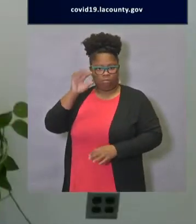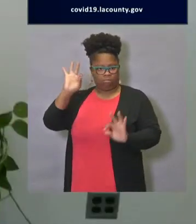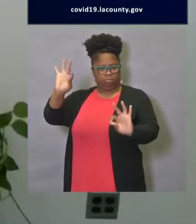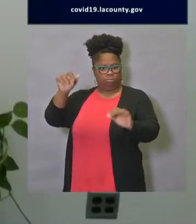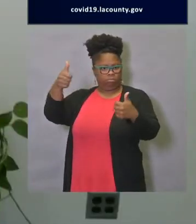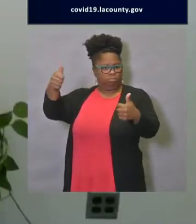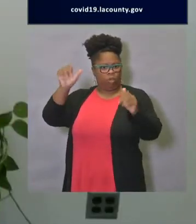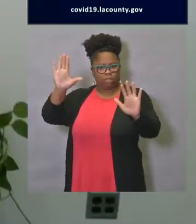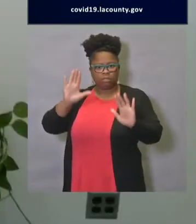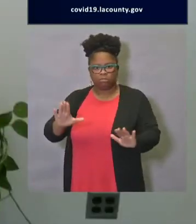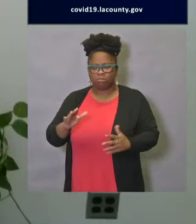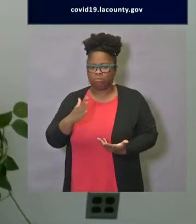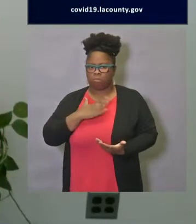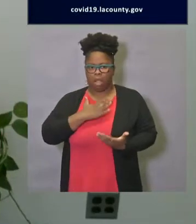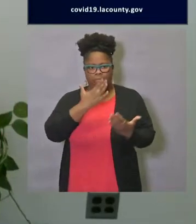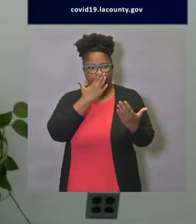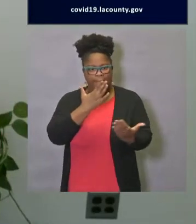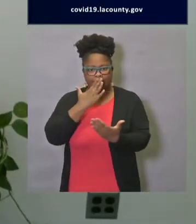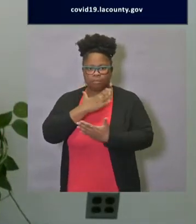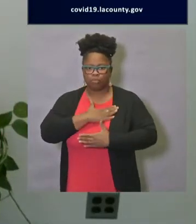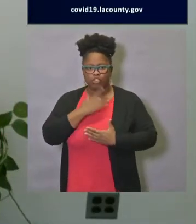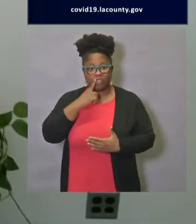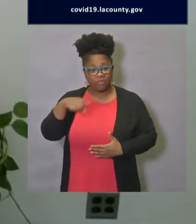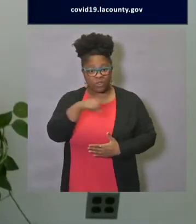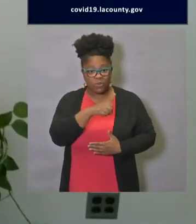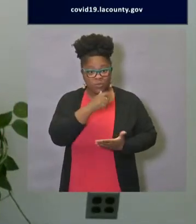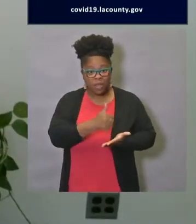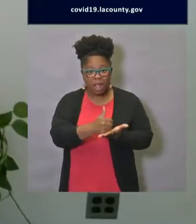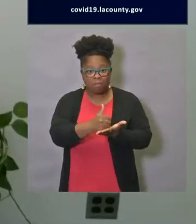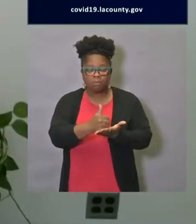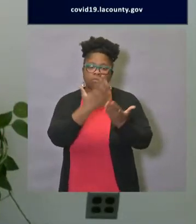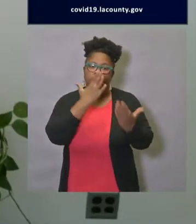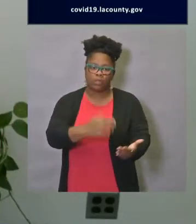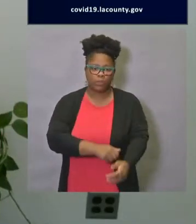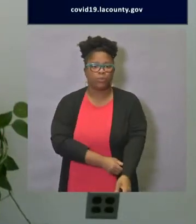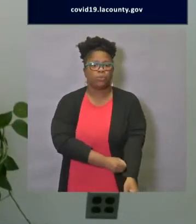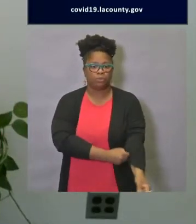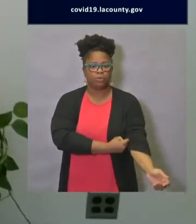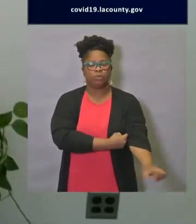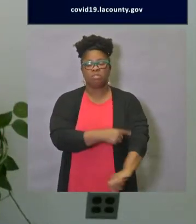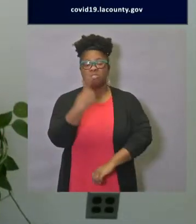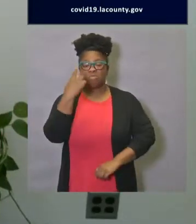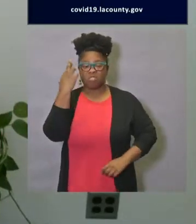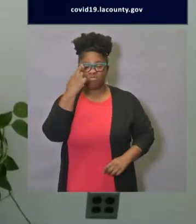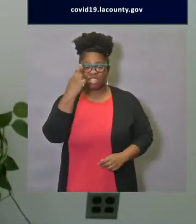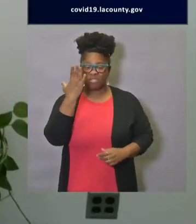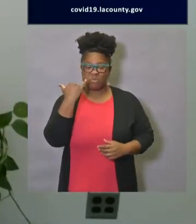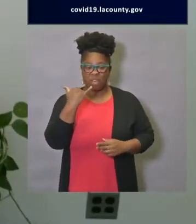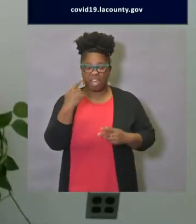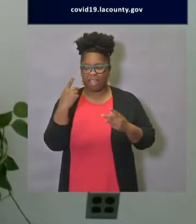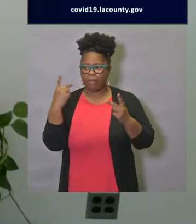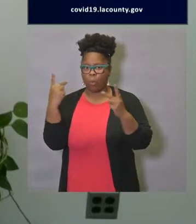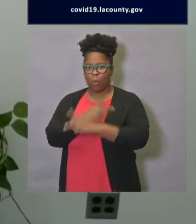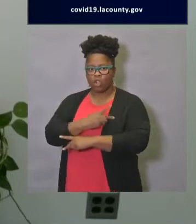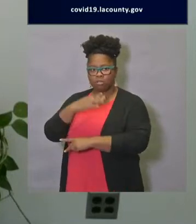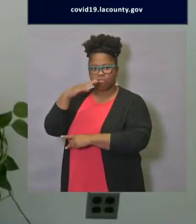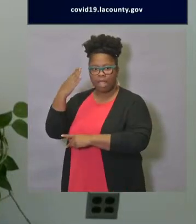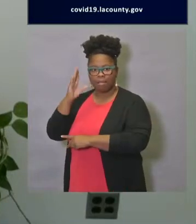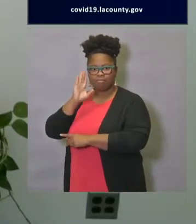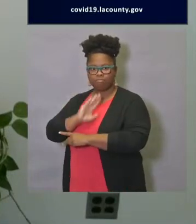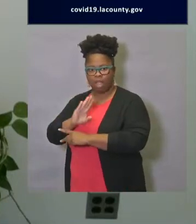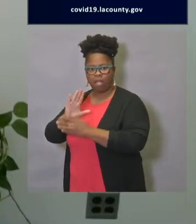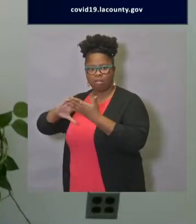deep appreciation to everyone who's helping out. One of the reasons why there's been so much disproportionality is there are